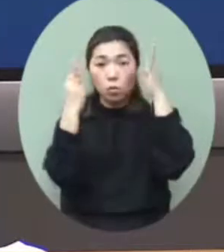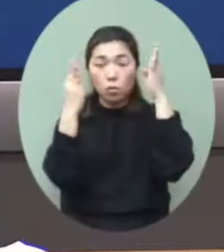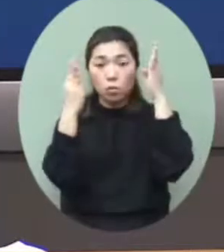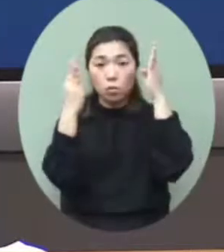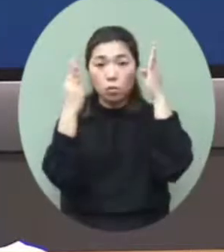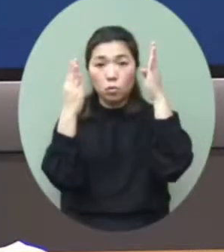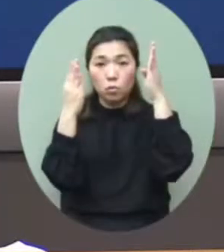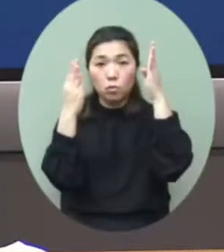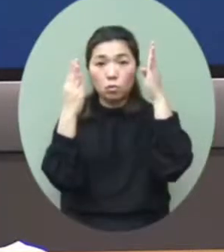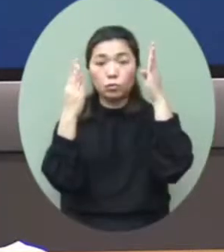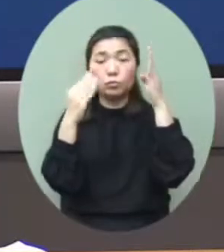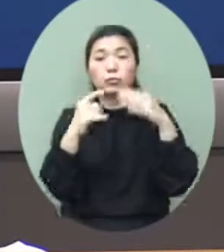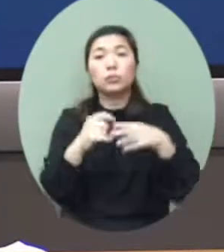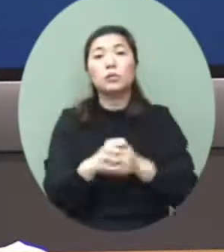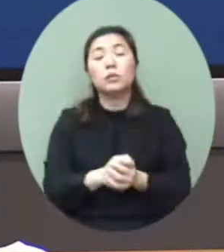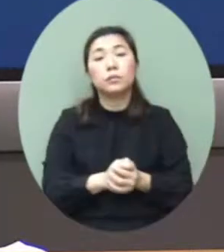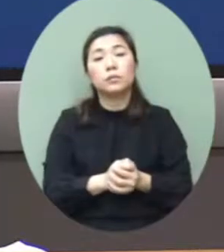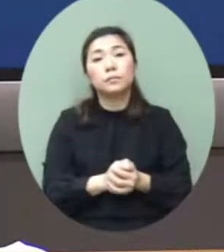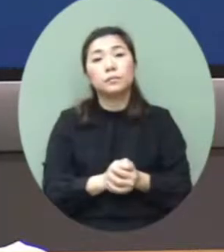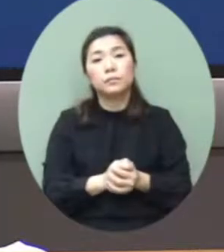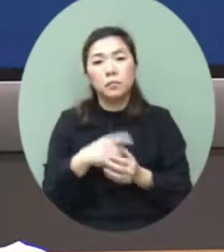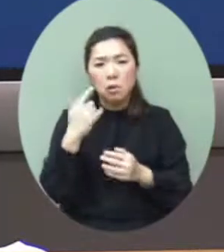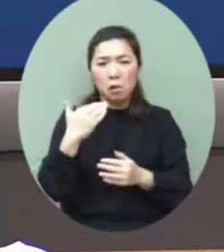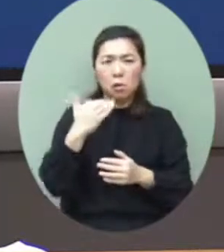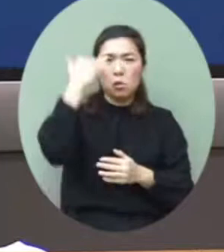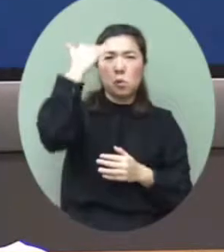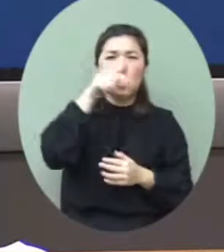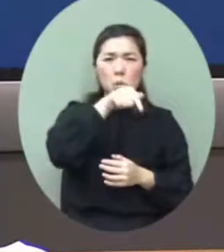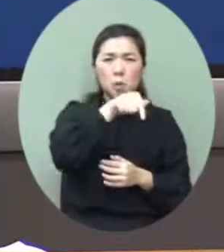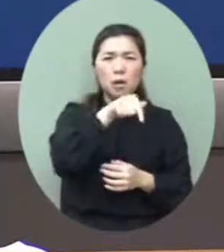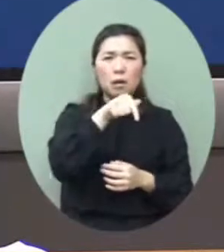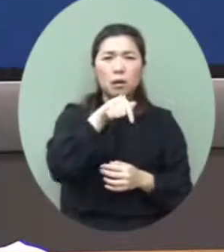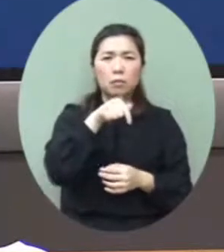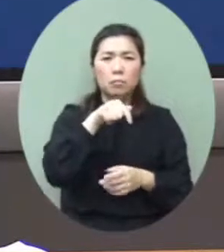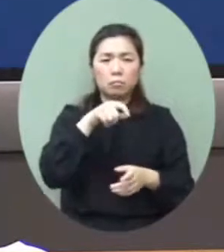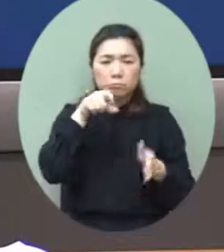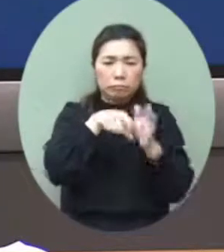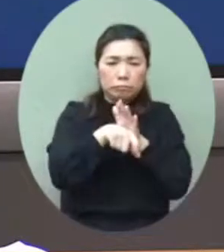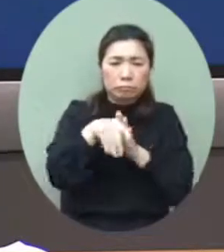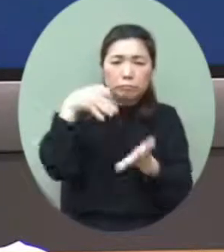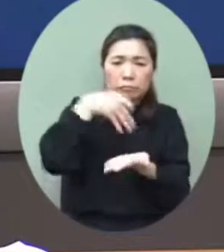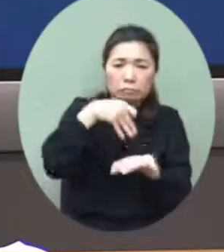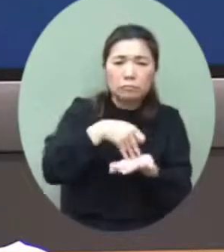In the last few days, starting March the 11th,